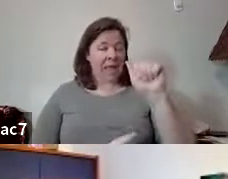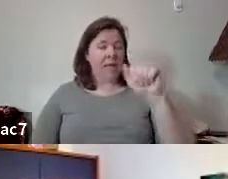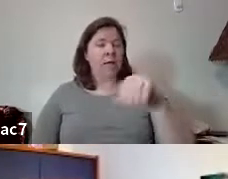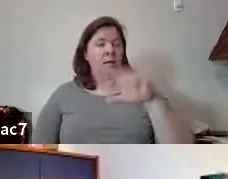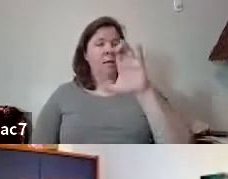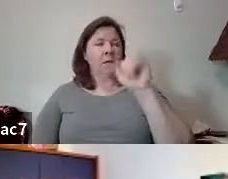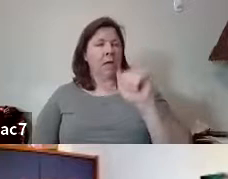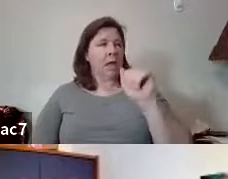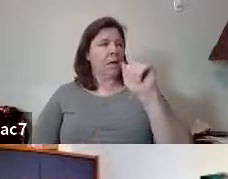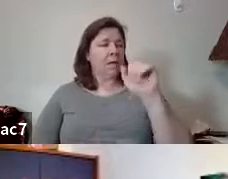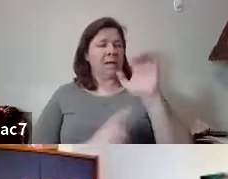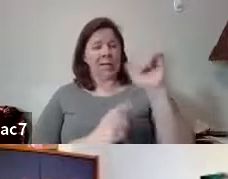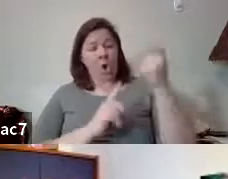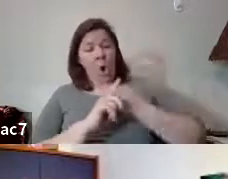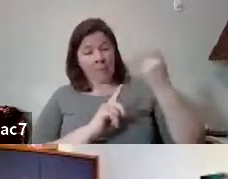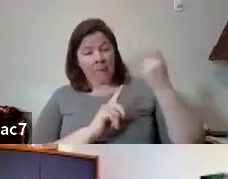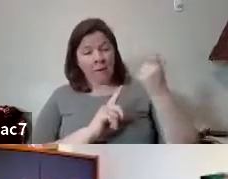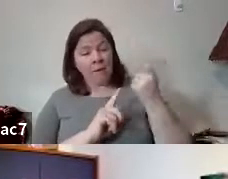what is the A? Automated,